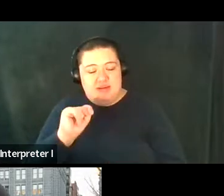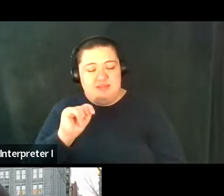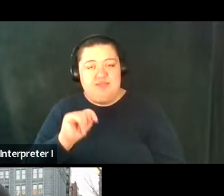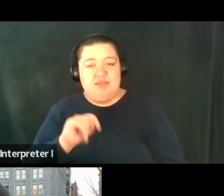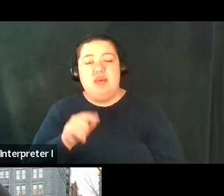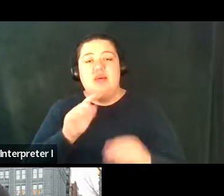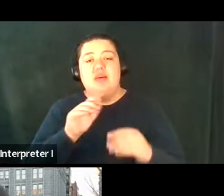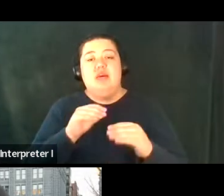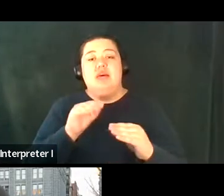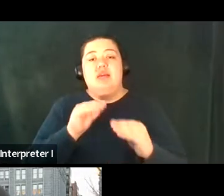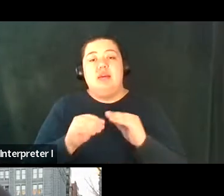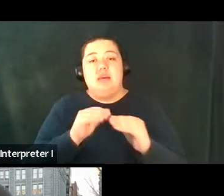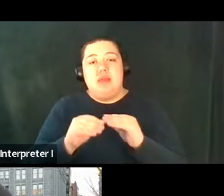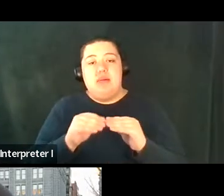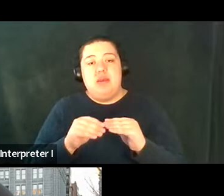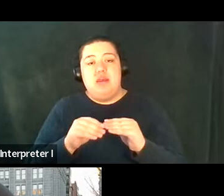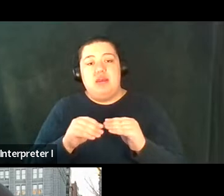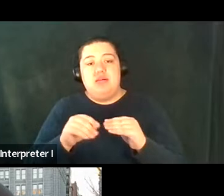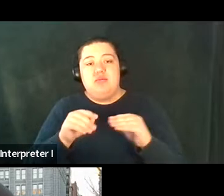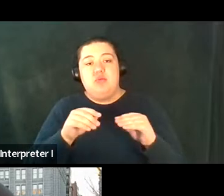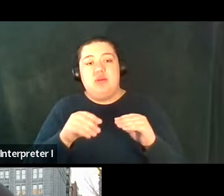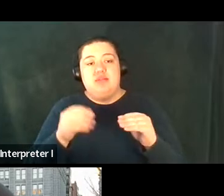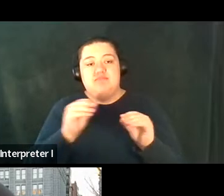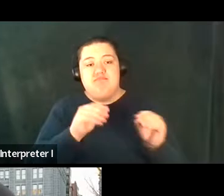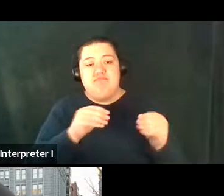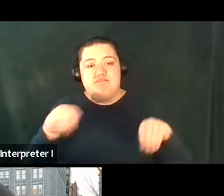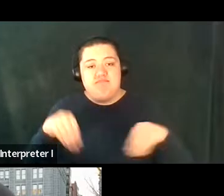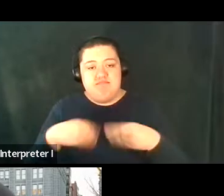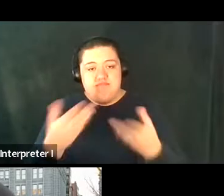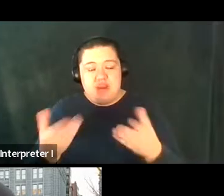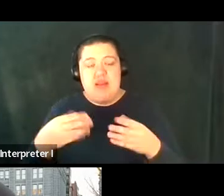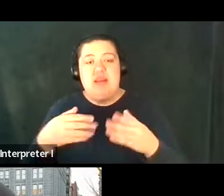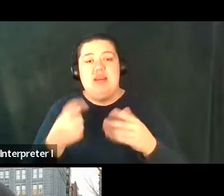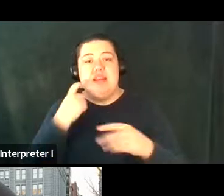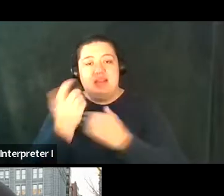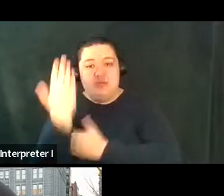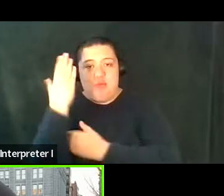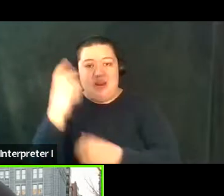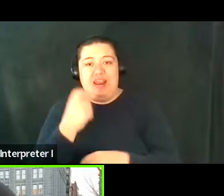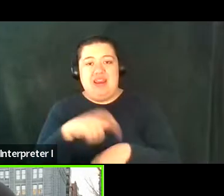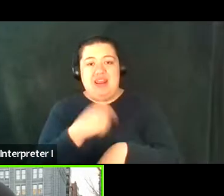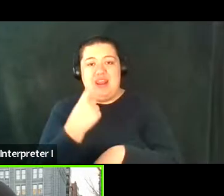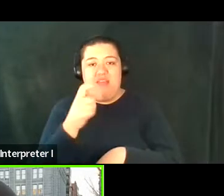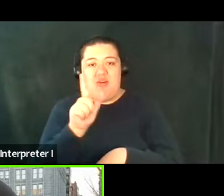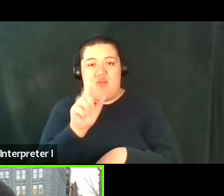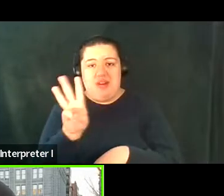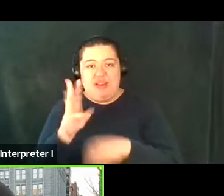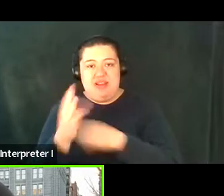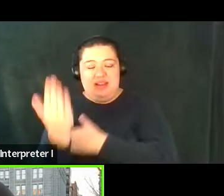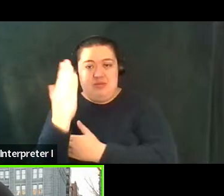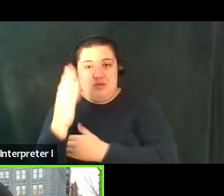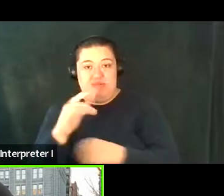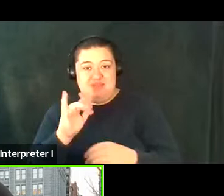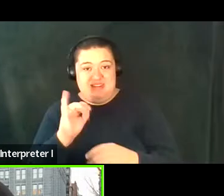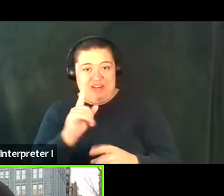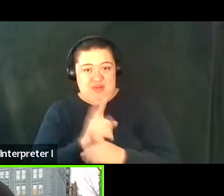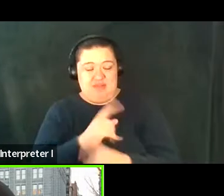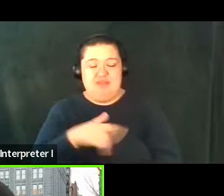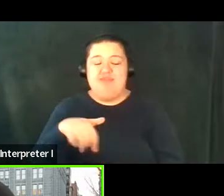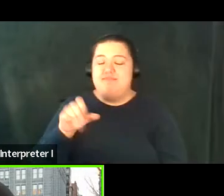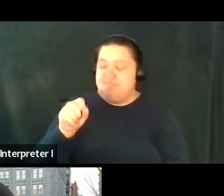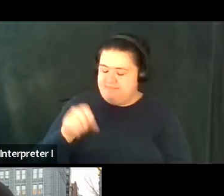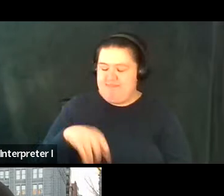amendment was circulated this morning, I believe, at 11:26 a.m. Yes. That sound right? Yes.